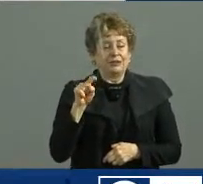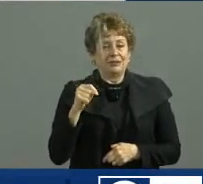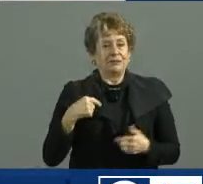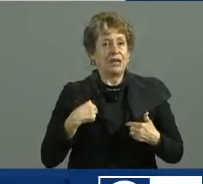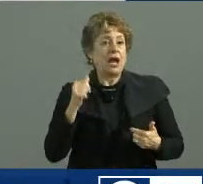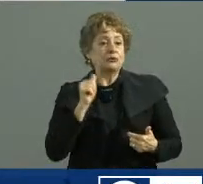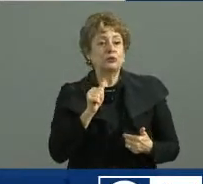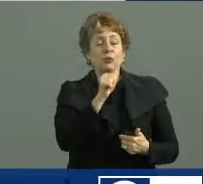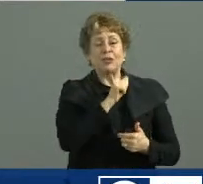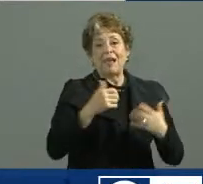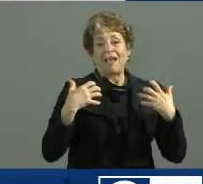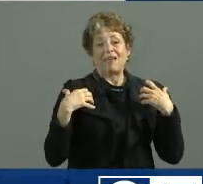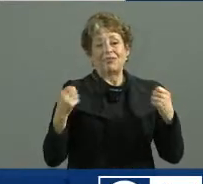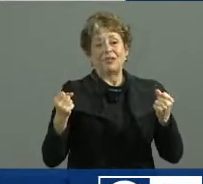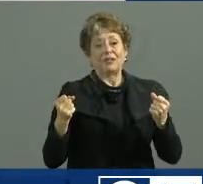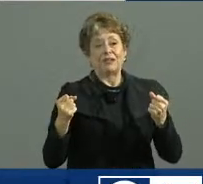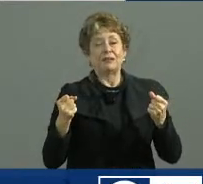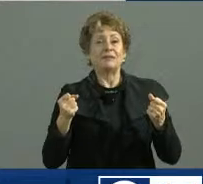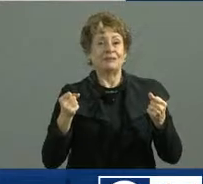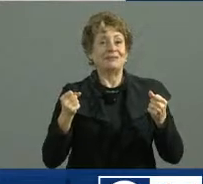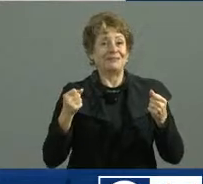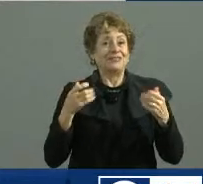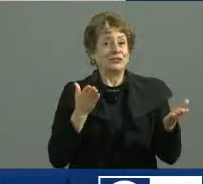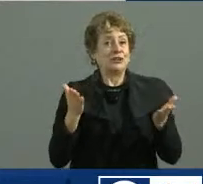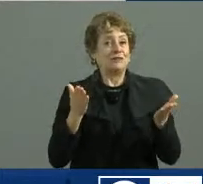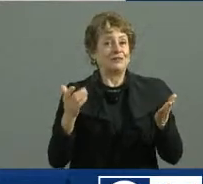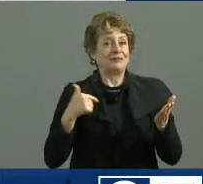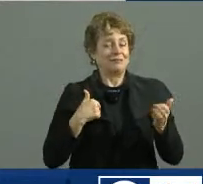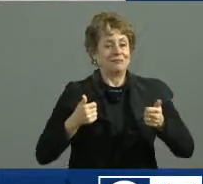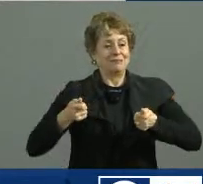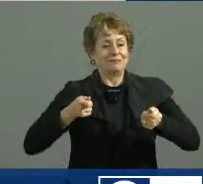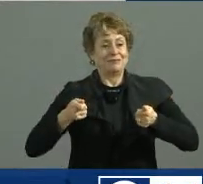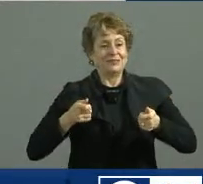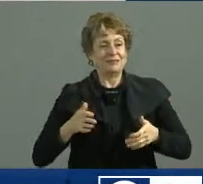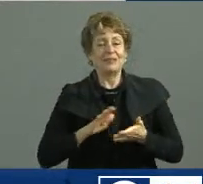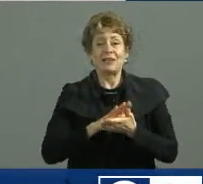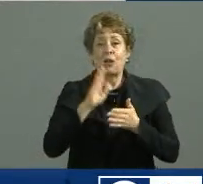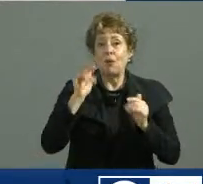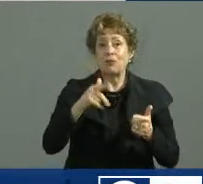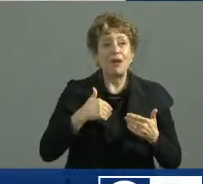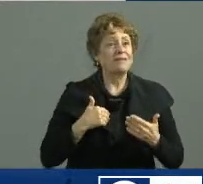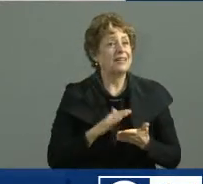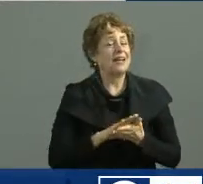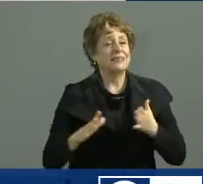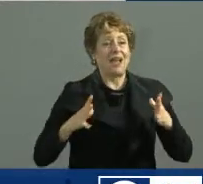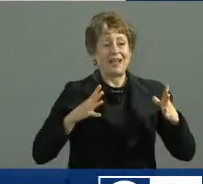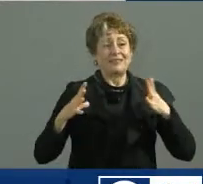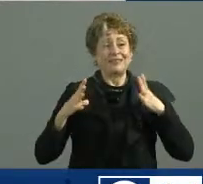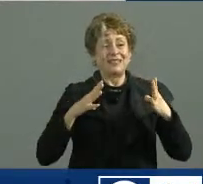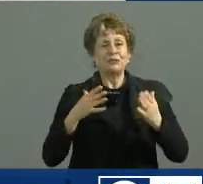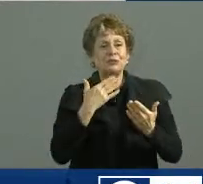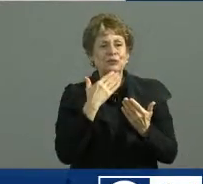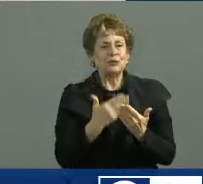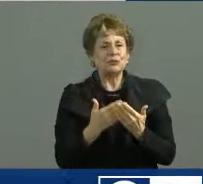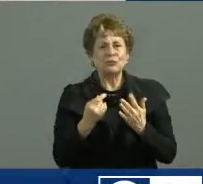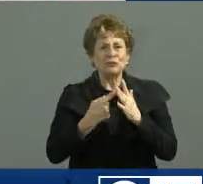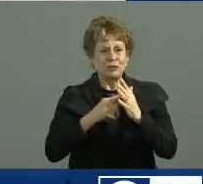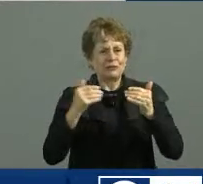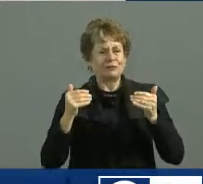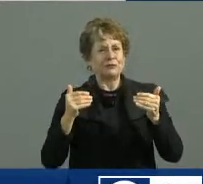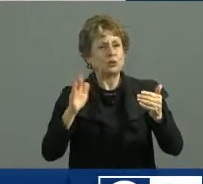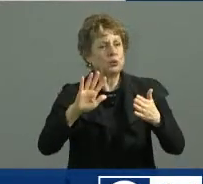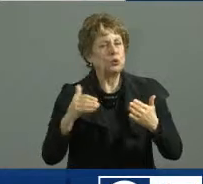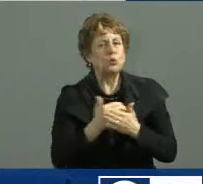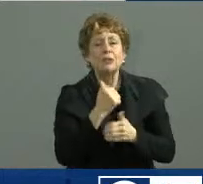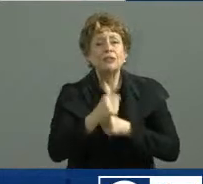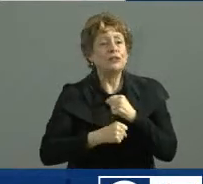hope everyone had a nice holiday weekend and is having a great start to their new year. One of the things that